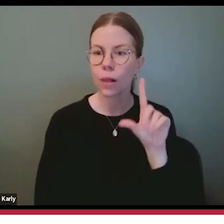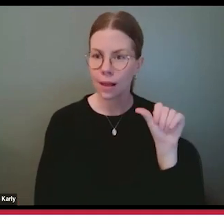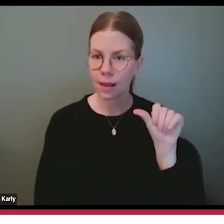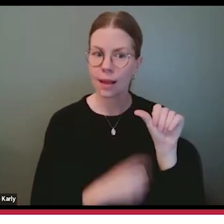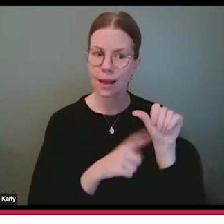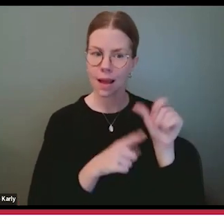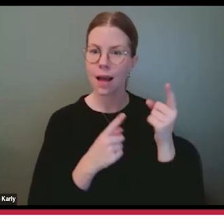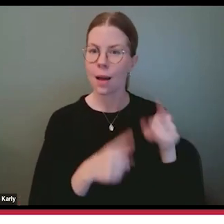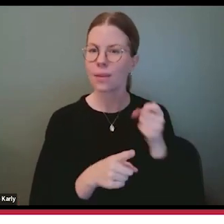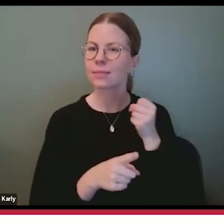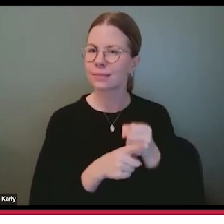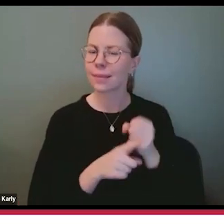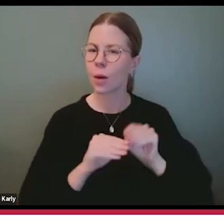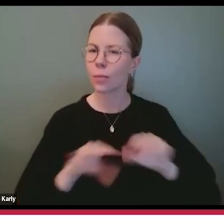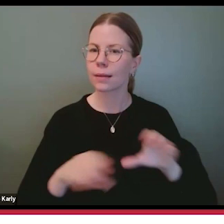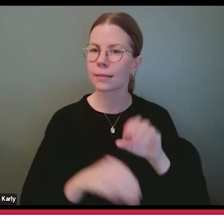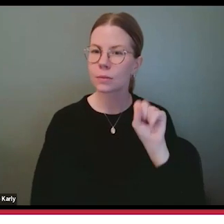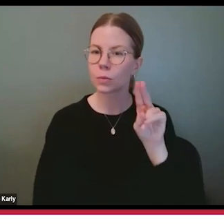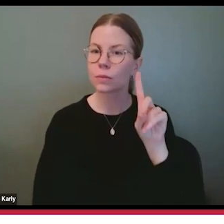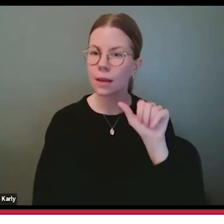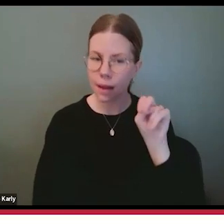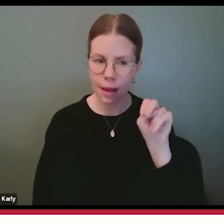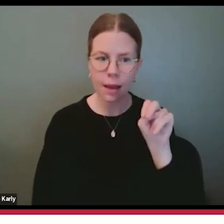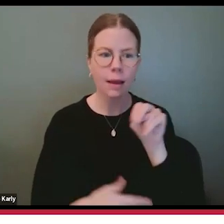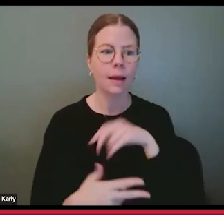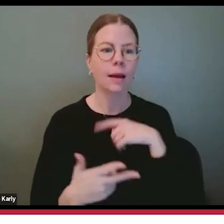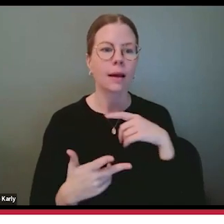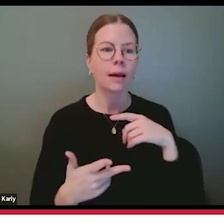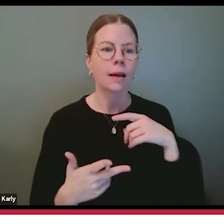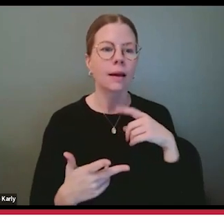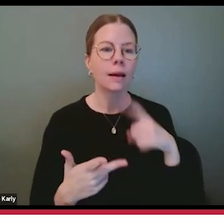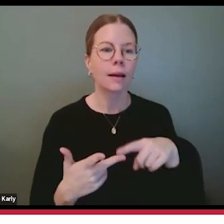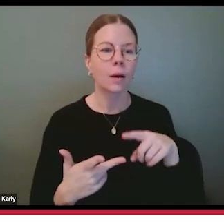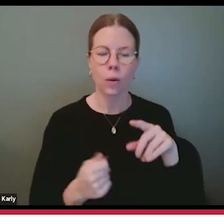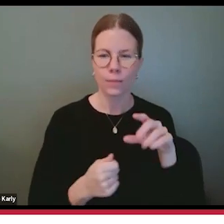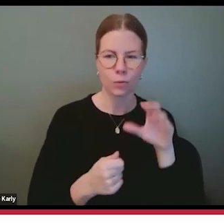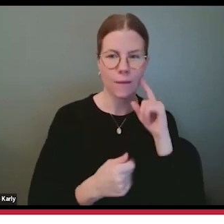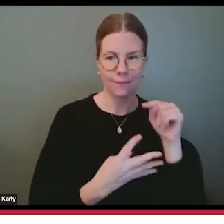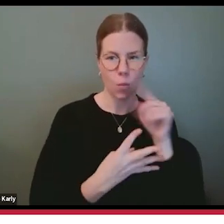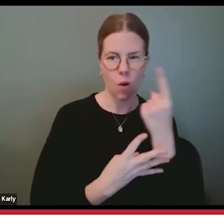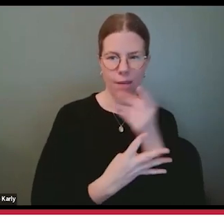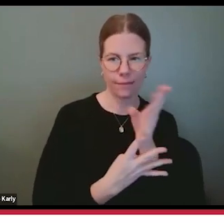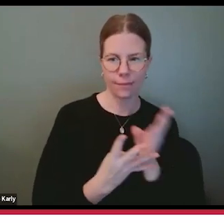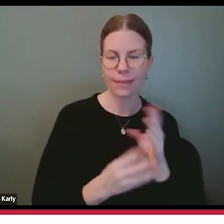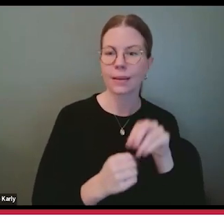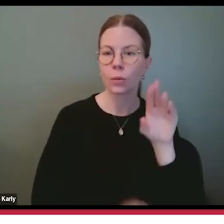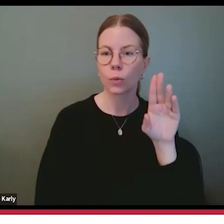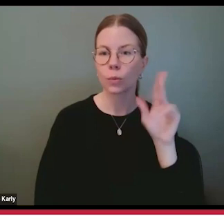of Sudan Ebola virus in Uganda in humans, causing 142